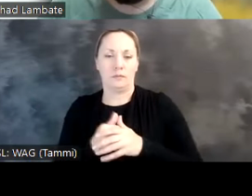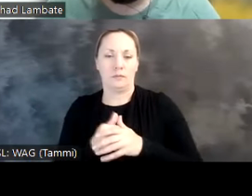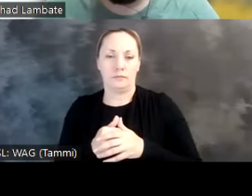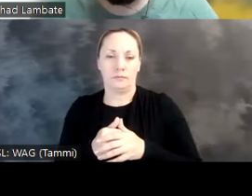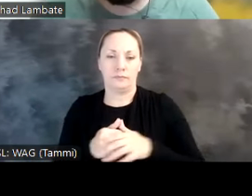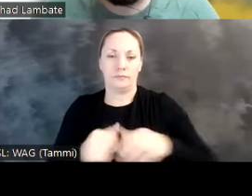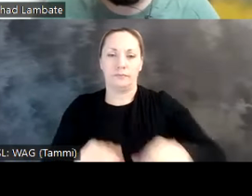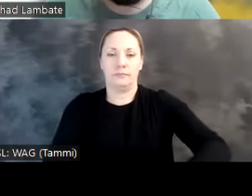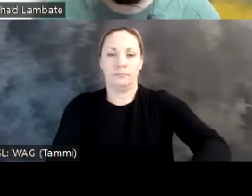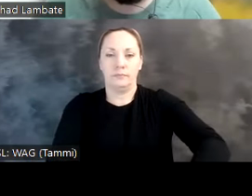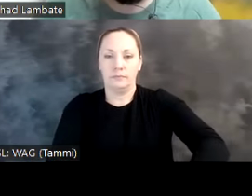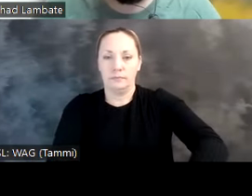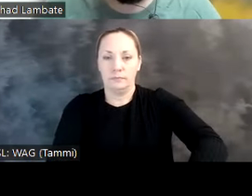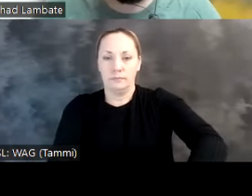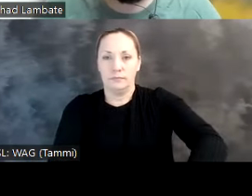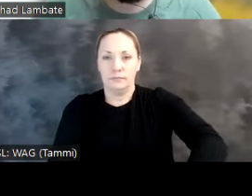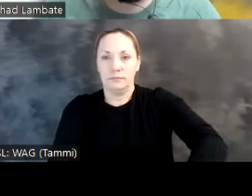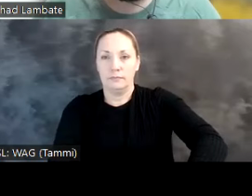reality.